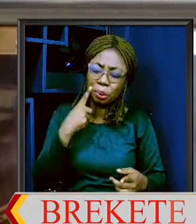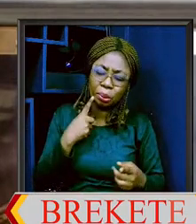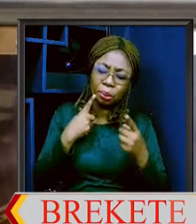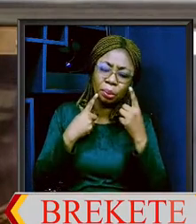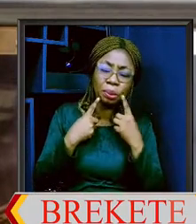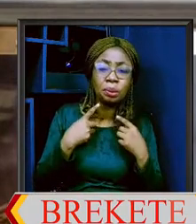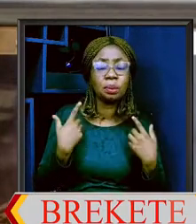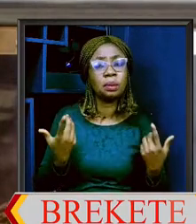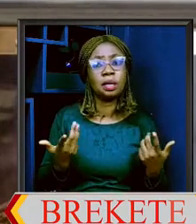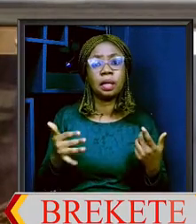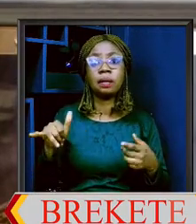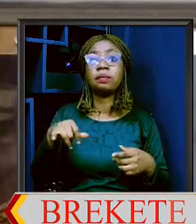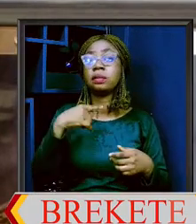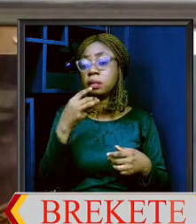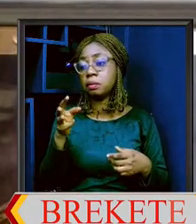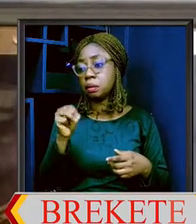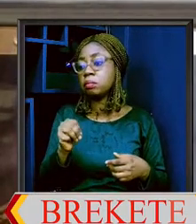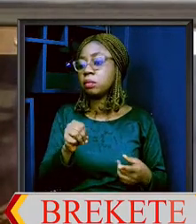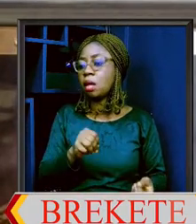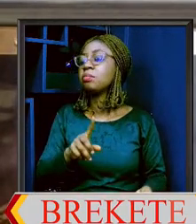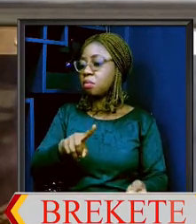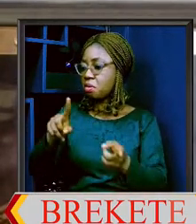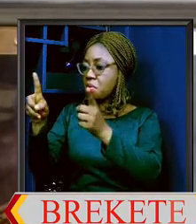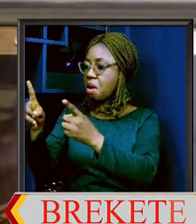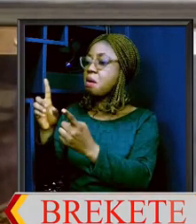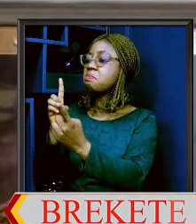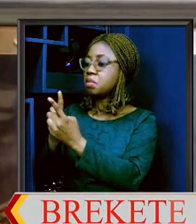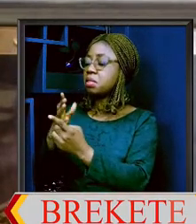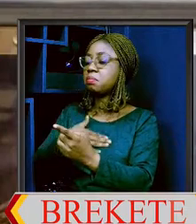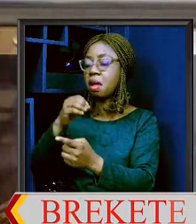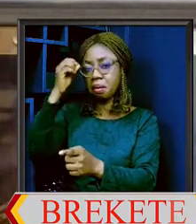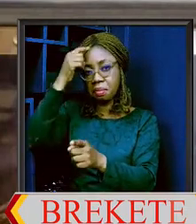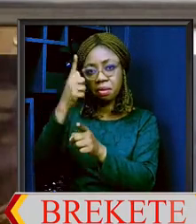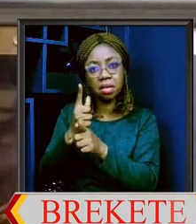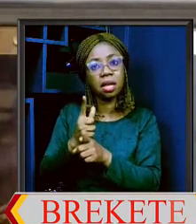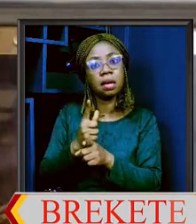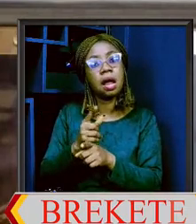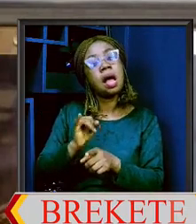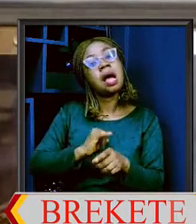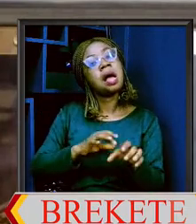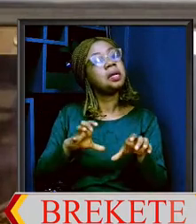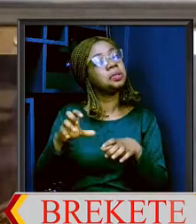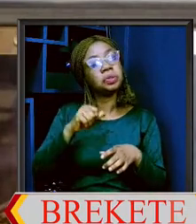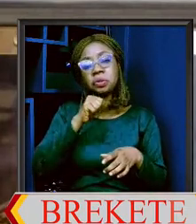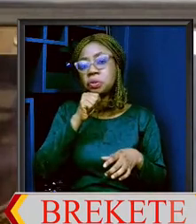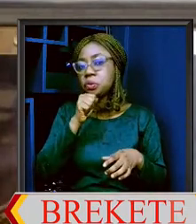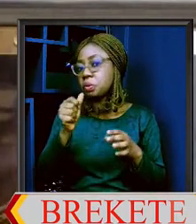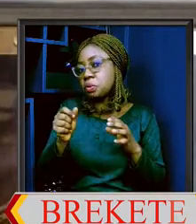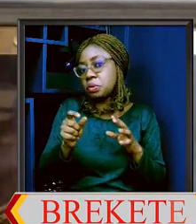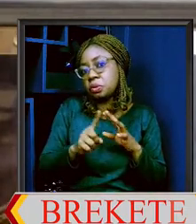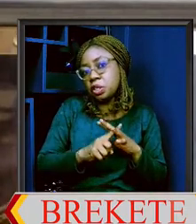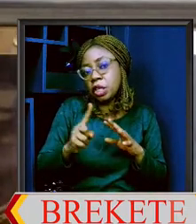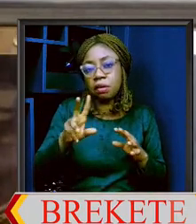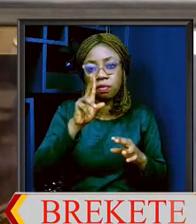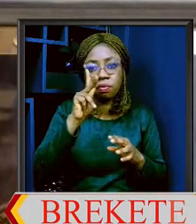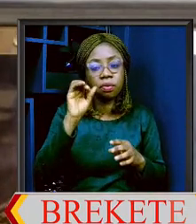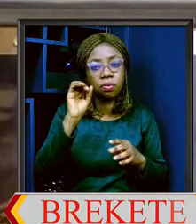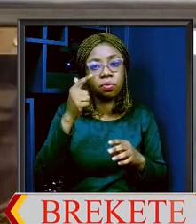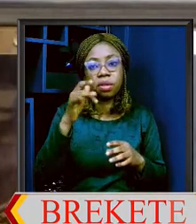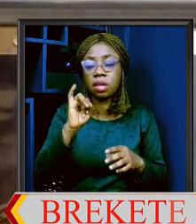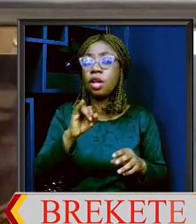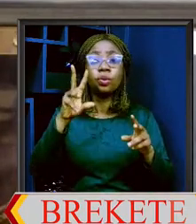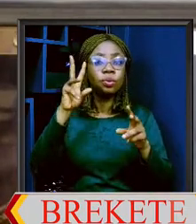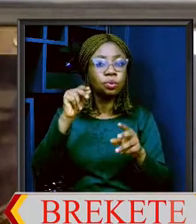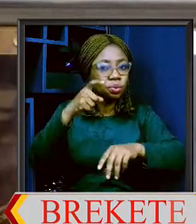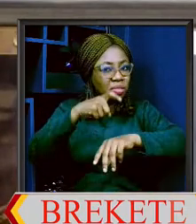should go and meet my brother they even leave K to come no I there was no time for me to come because it took